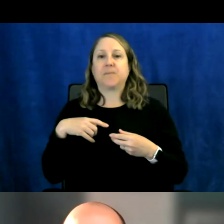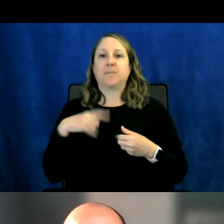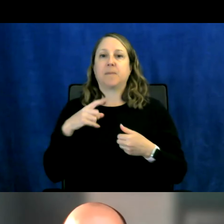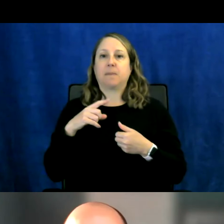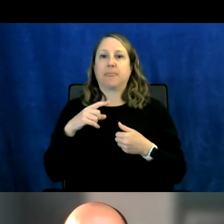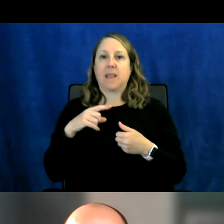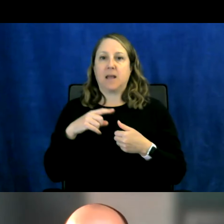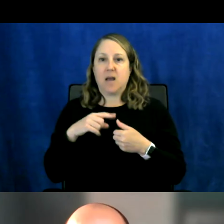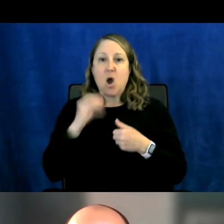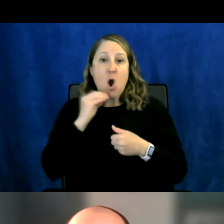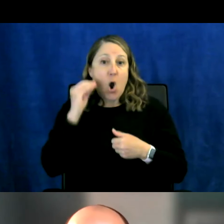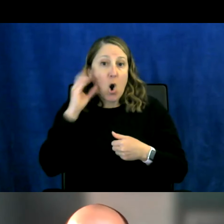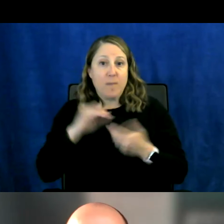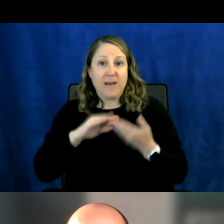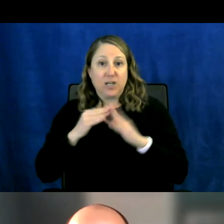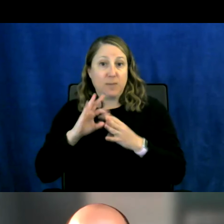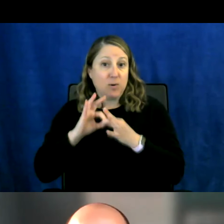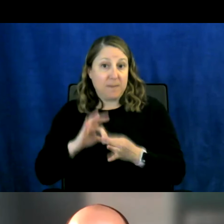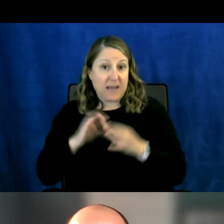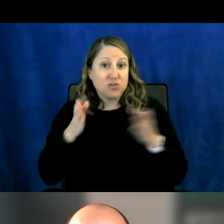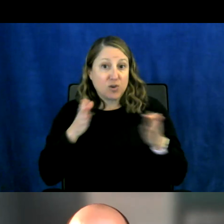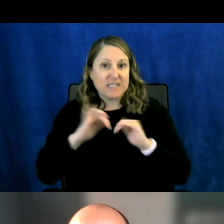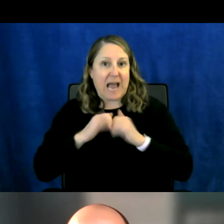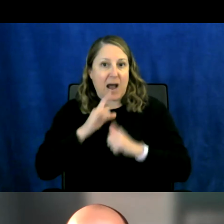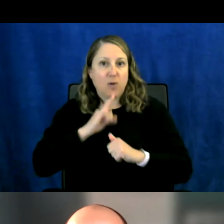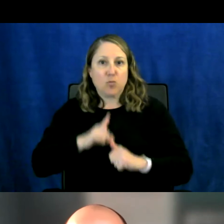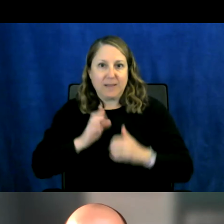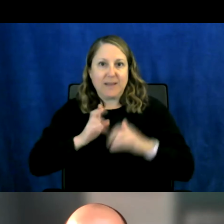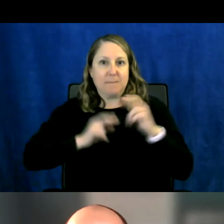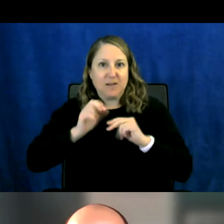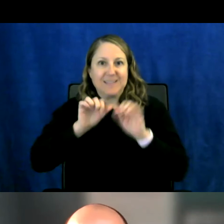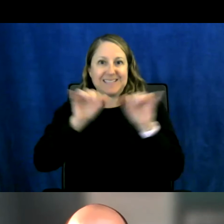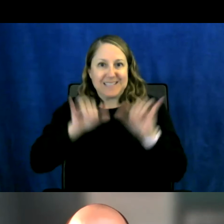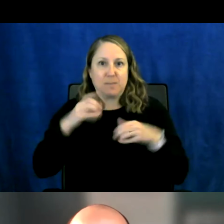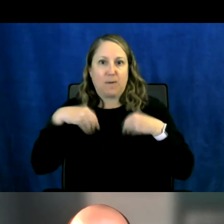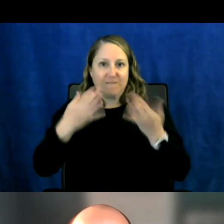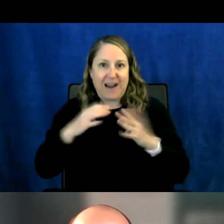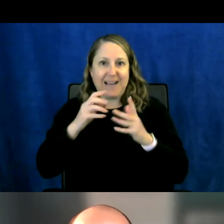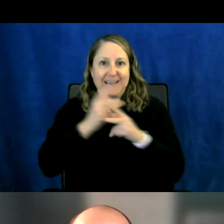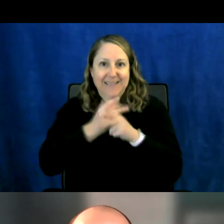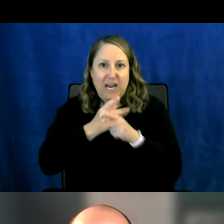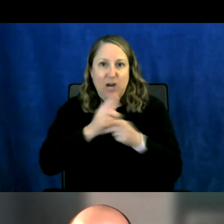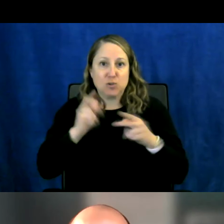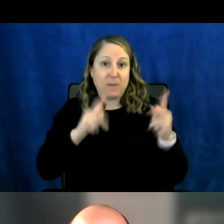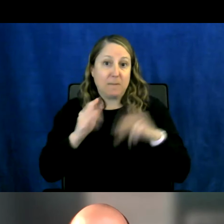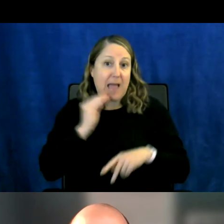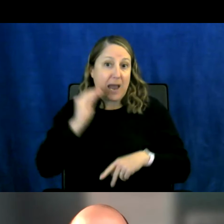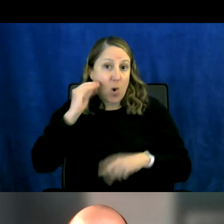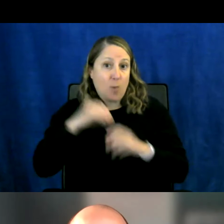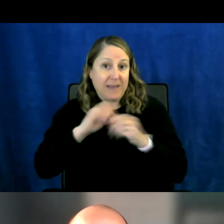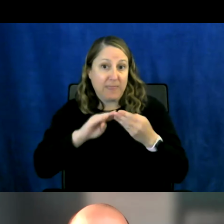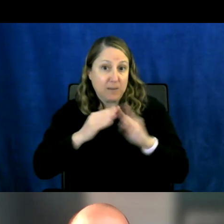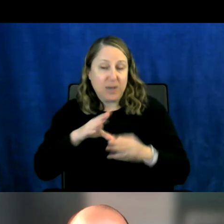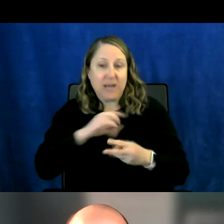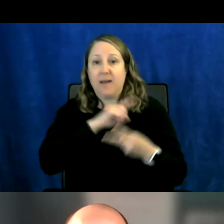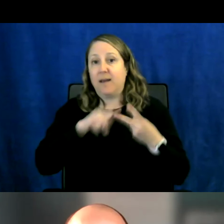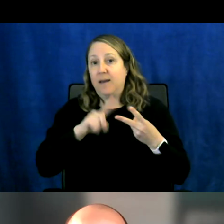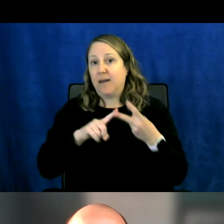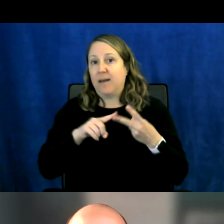and community-based services, and how do we really build a system for providing care to people at home and in the community. And the other issue was